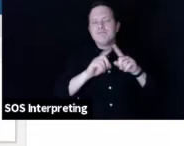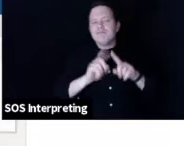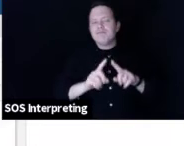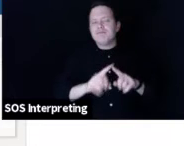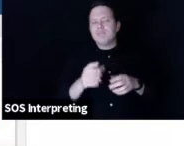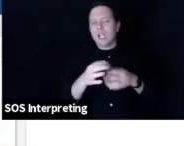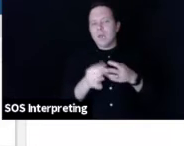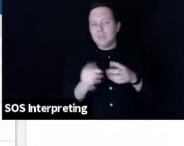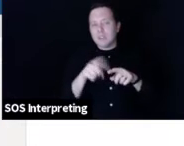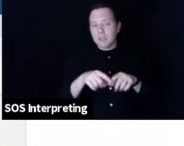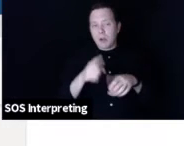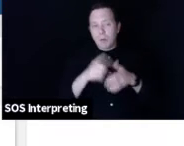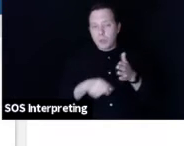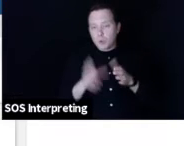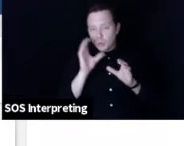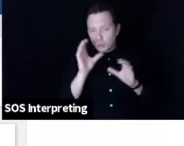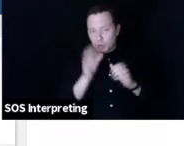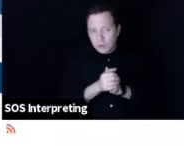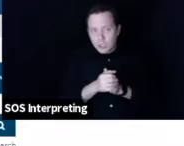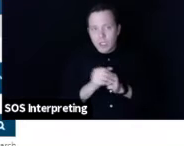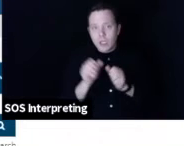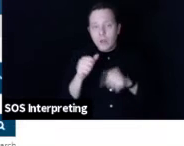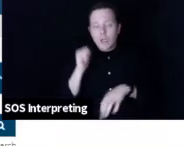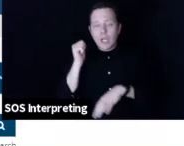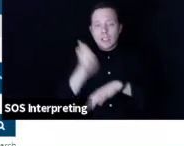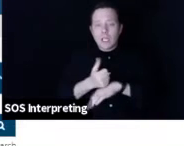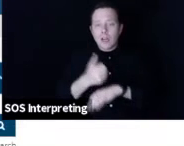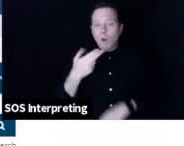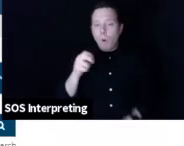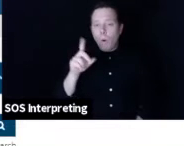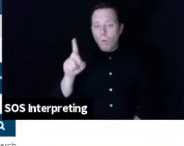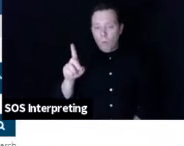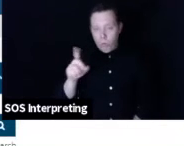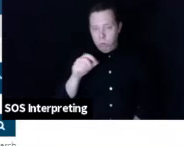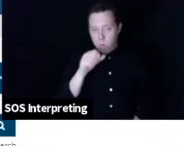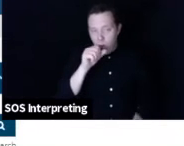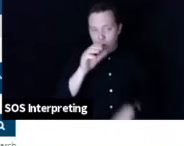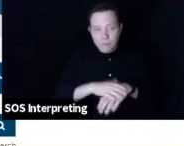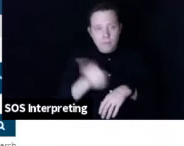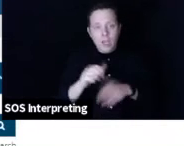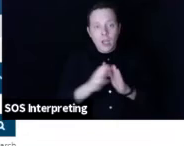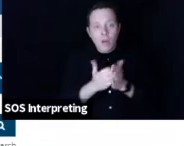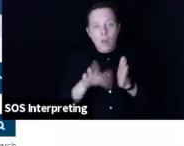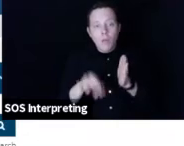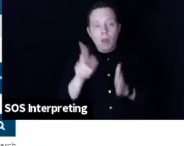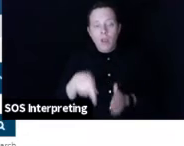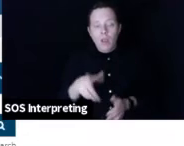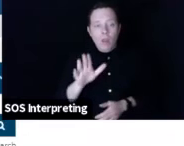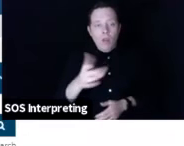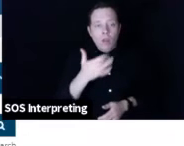looking for. You can just place a hold on any of these titles and pick it up at your favorite